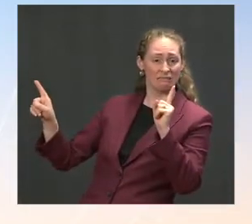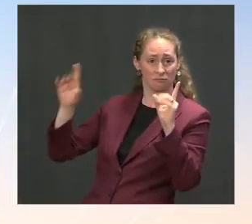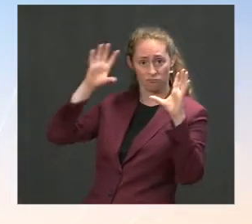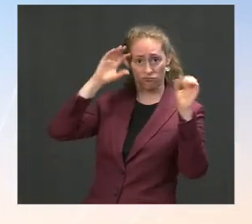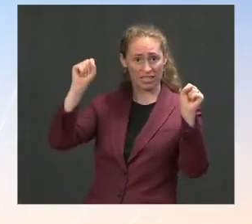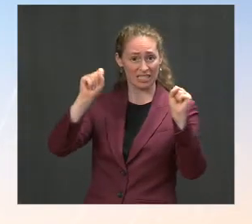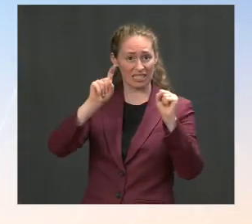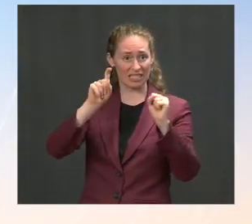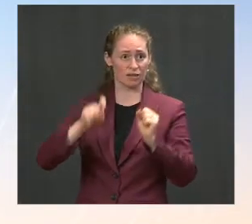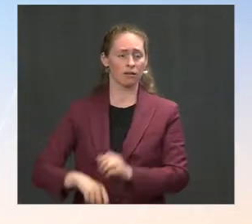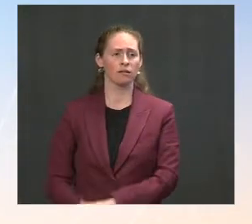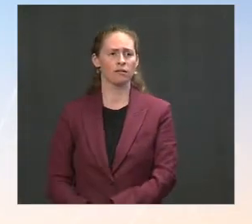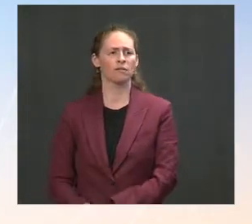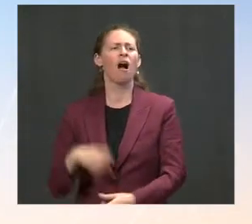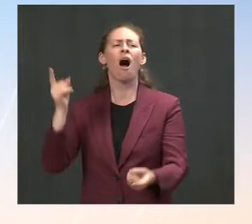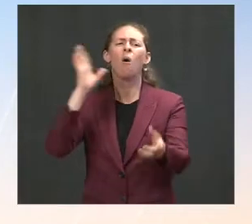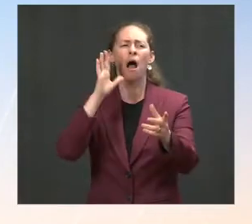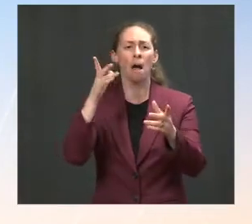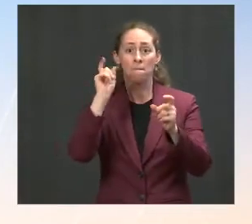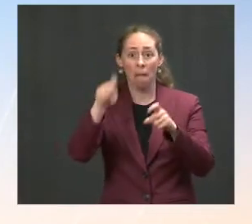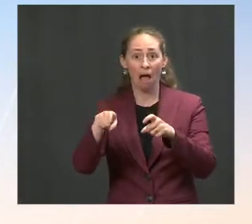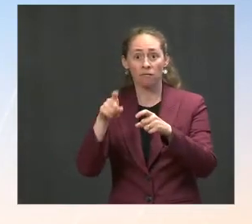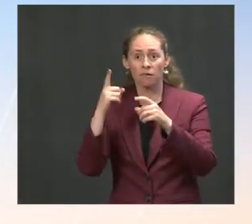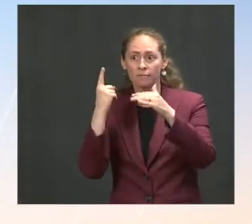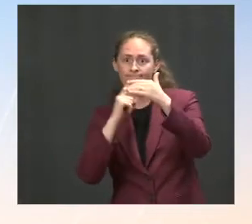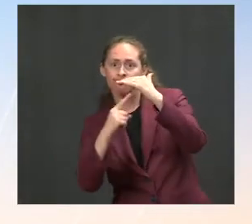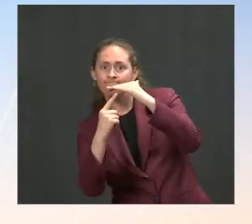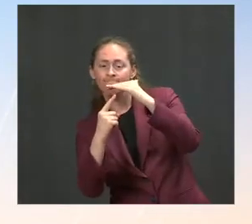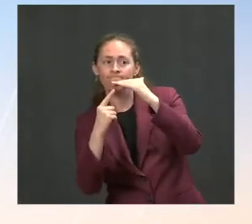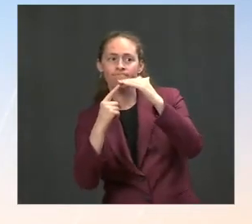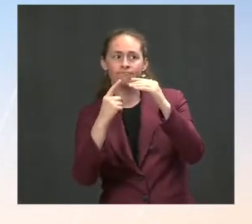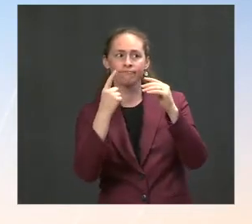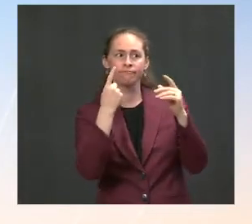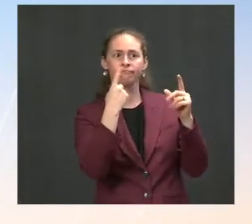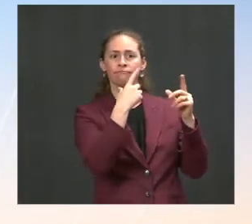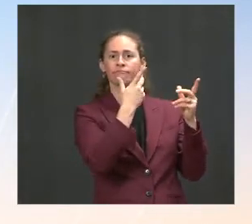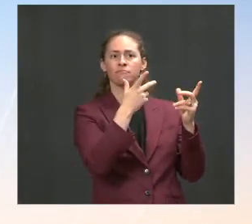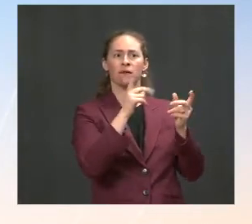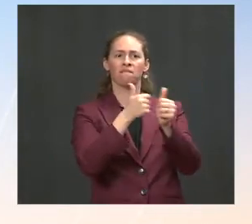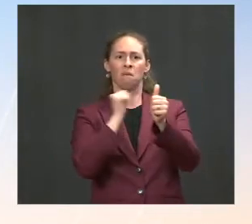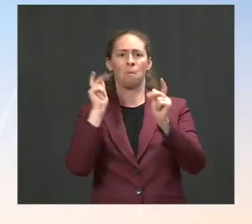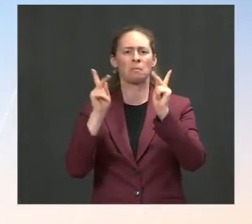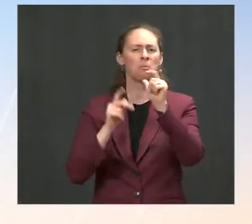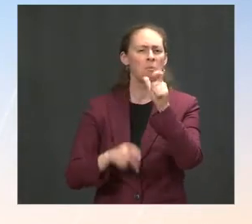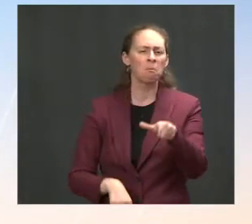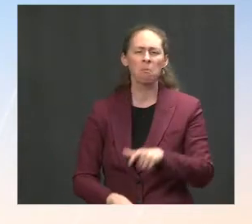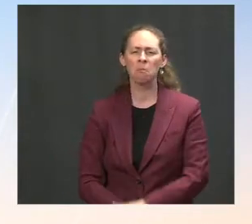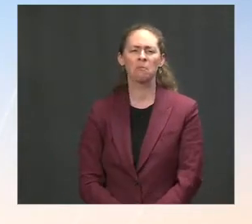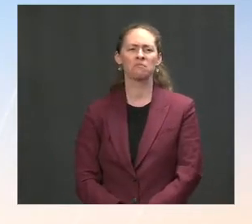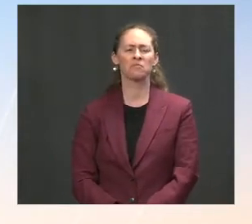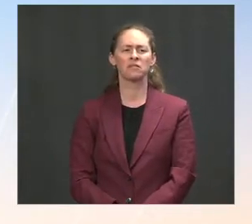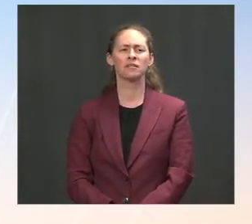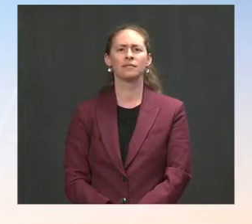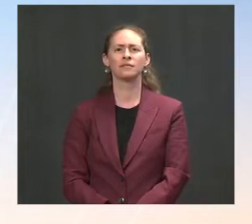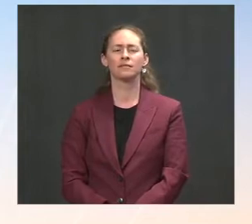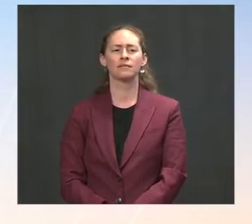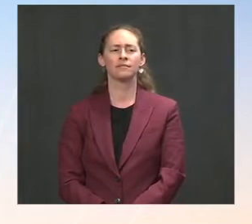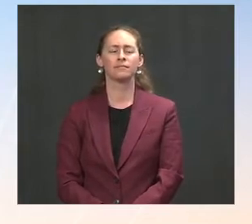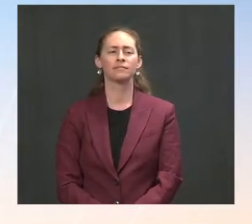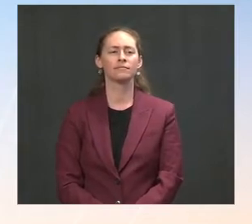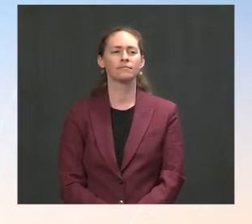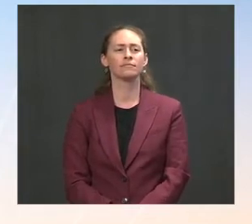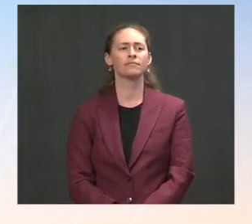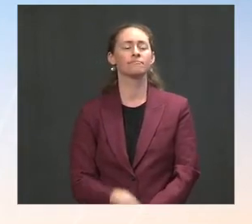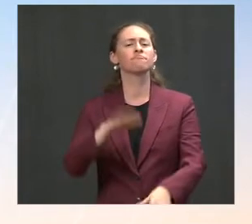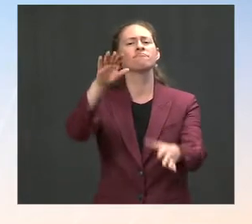right, let's go, to the middle here. I'm just jumping around today because, trying better. Go ahead. Thanks, Jen. Does the White House have a reaction